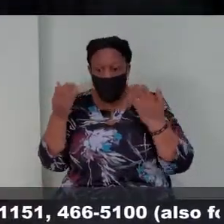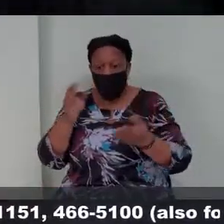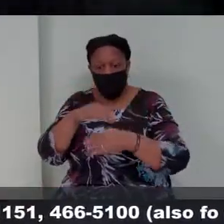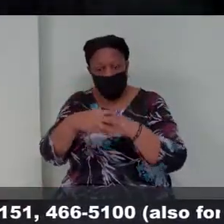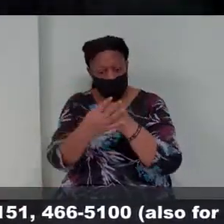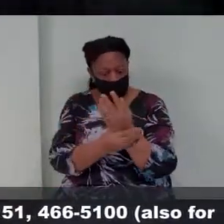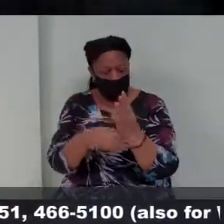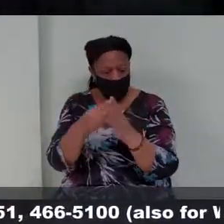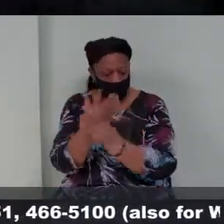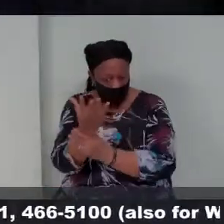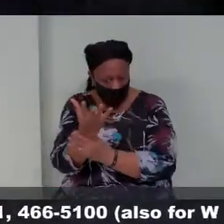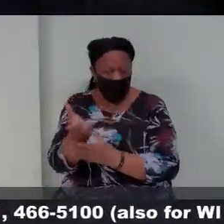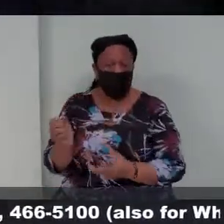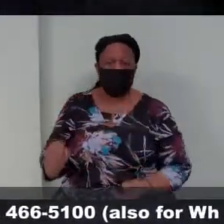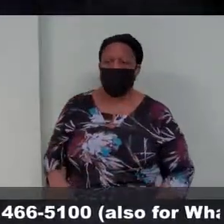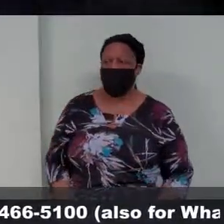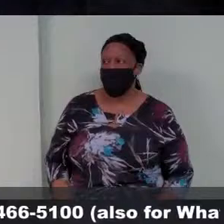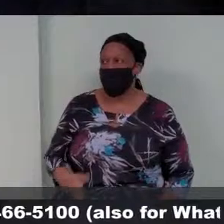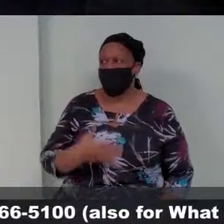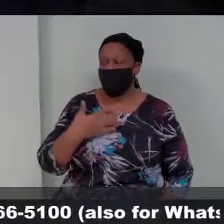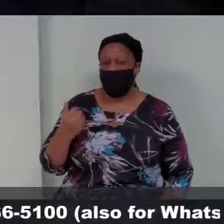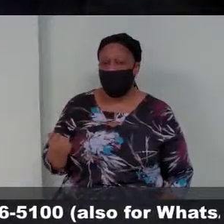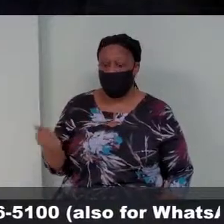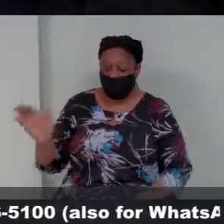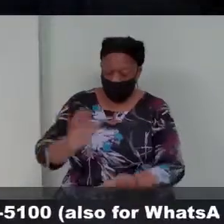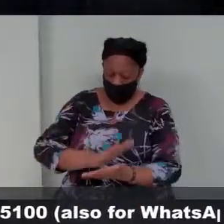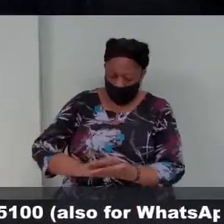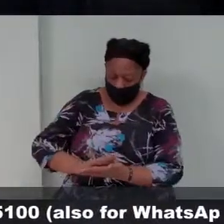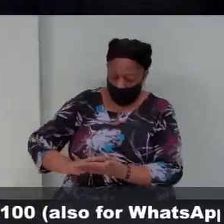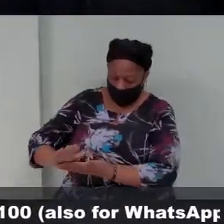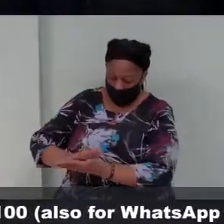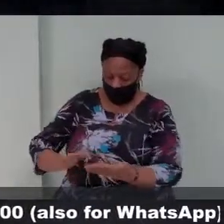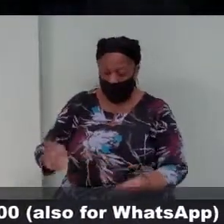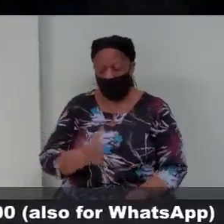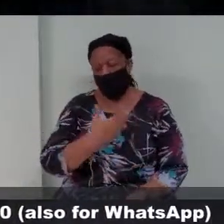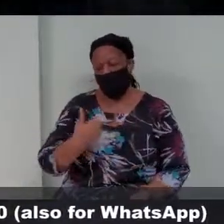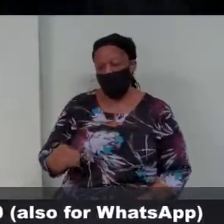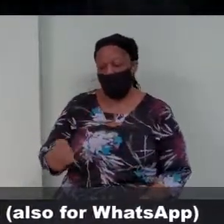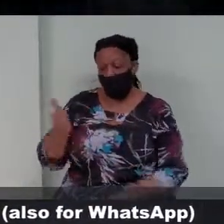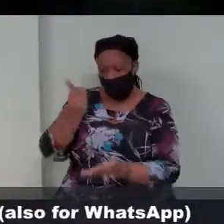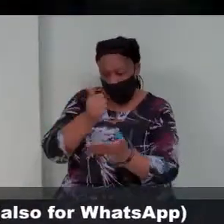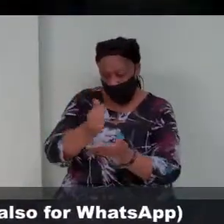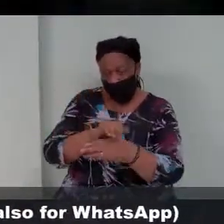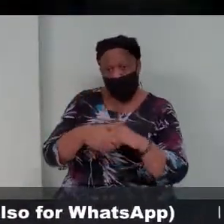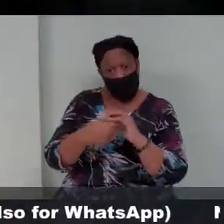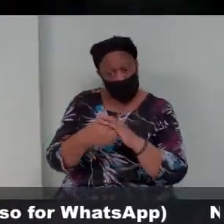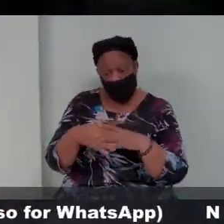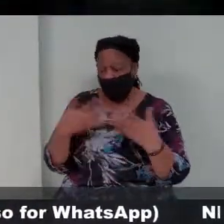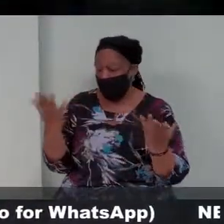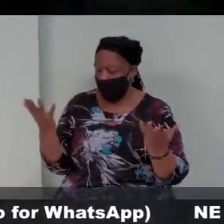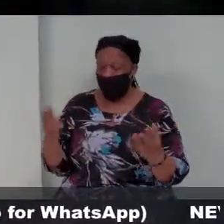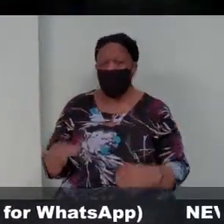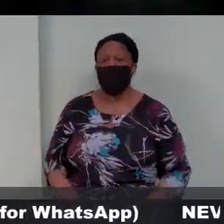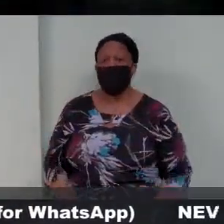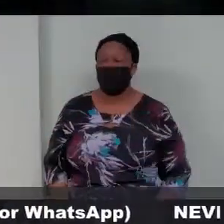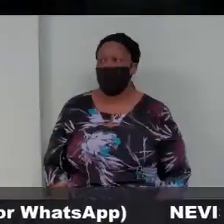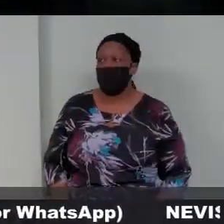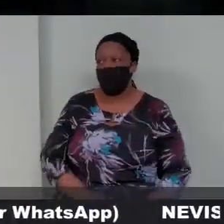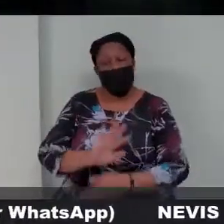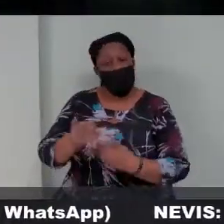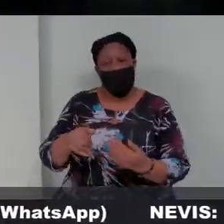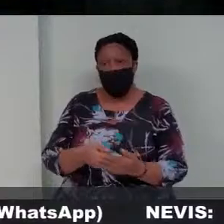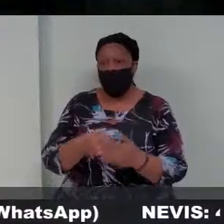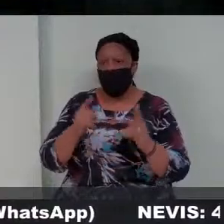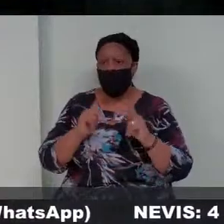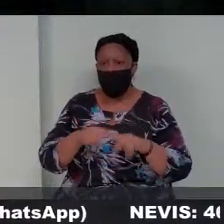then sanitation, they have their sanitation protocols, etc. And so, yes, the short answer to that